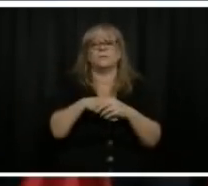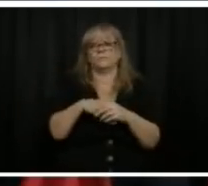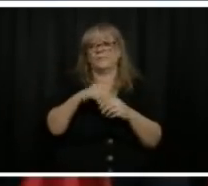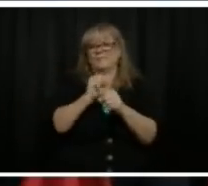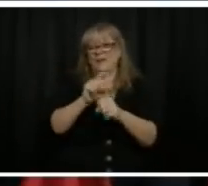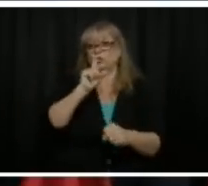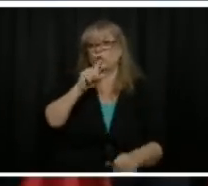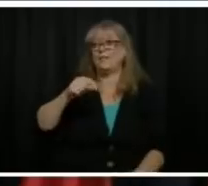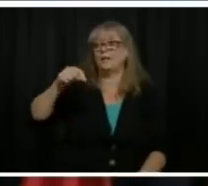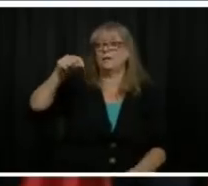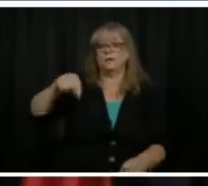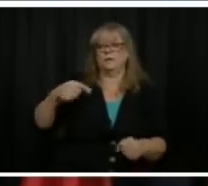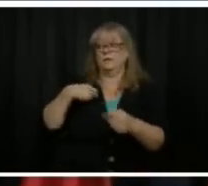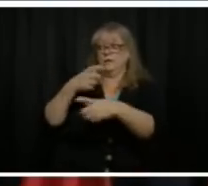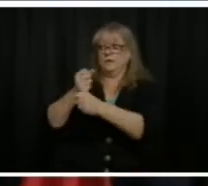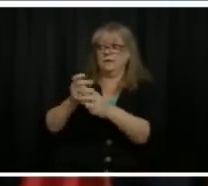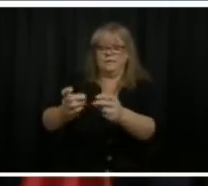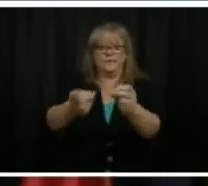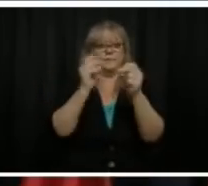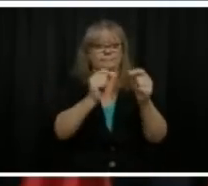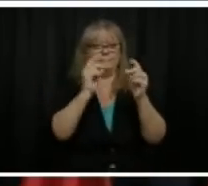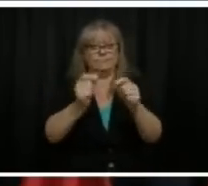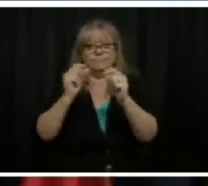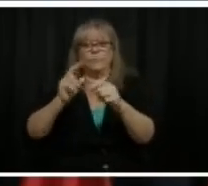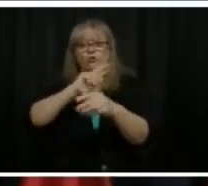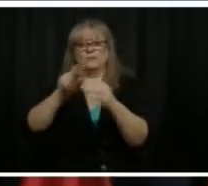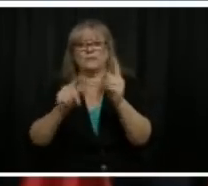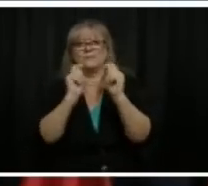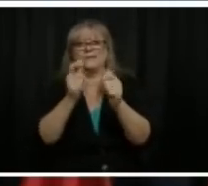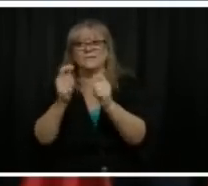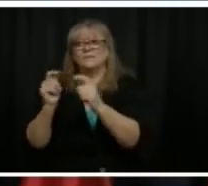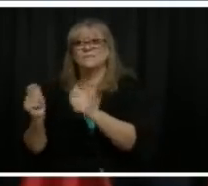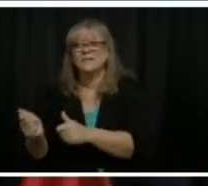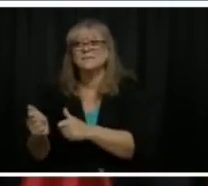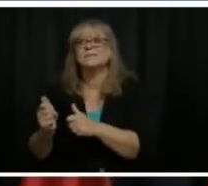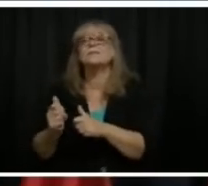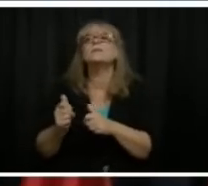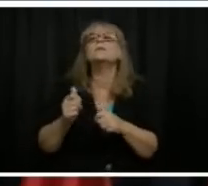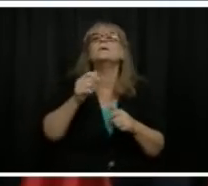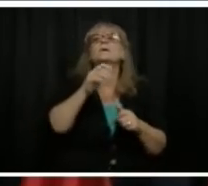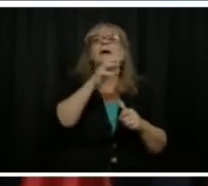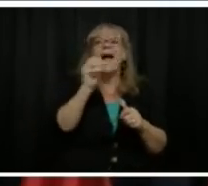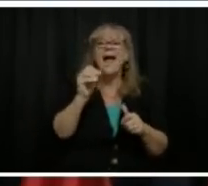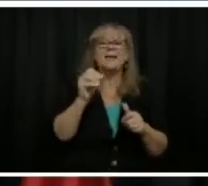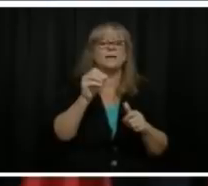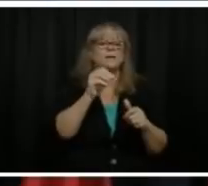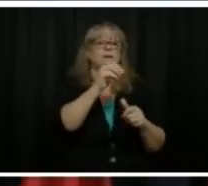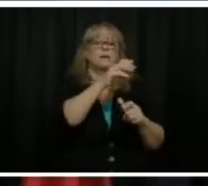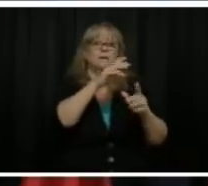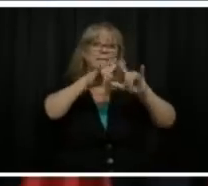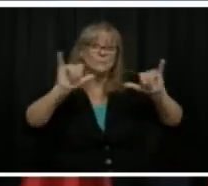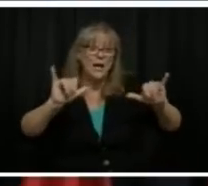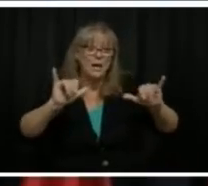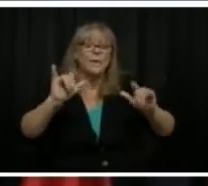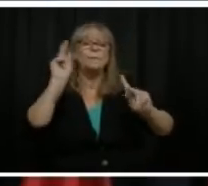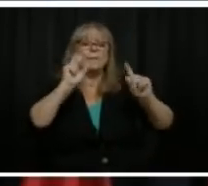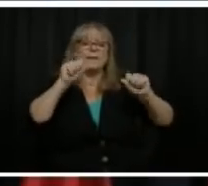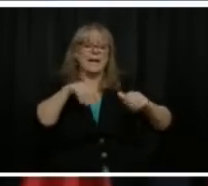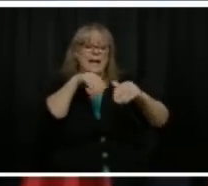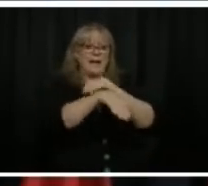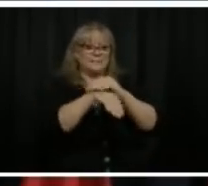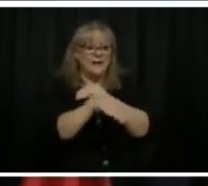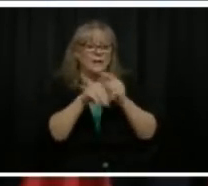time and with easy availability for people to be able to get a test. So, of course, we need to walk and chew gum at the same